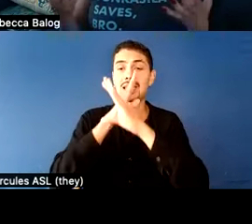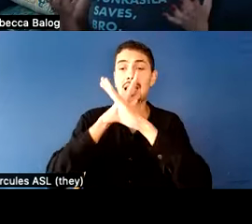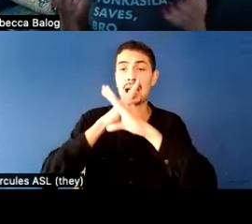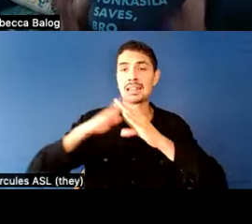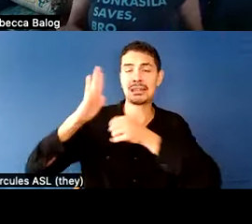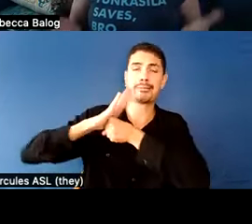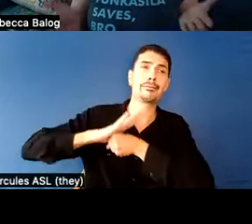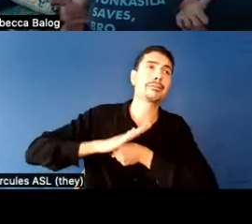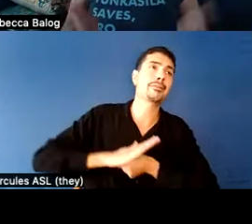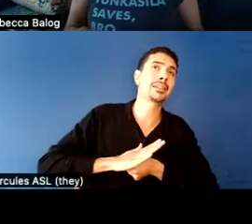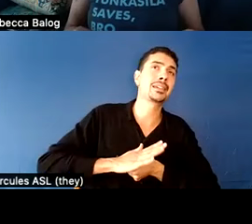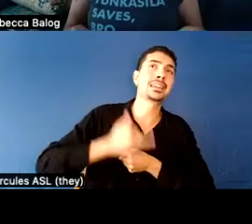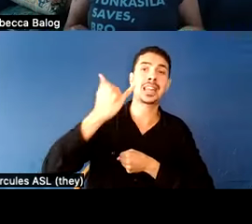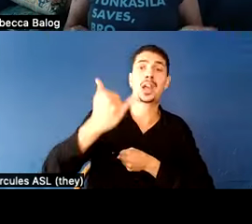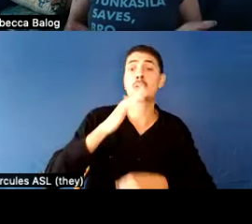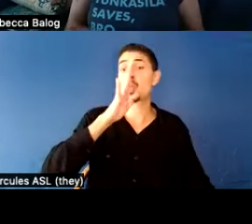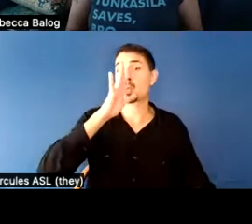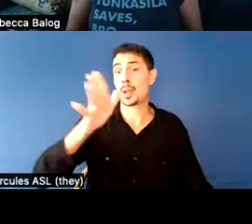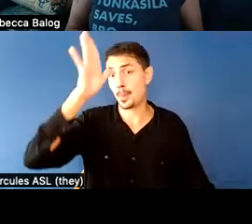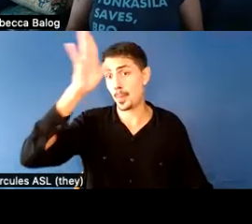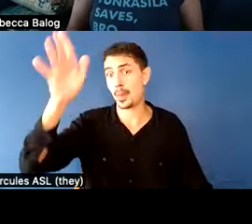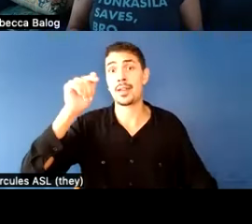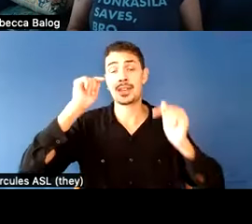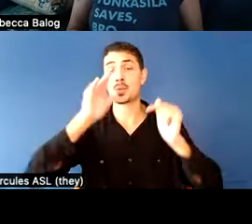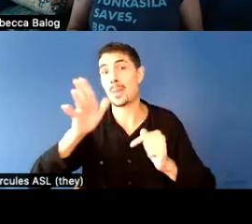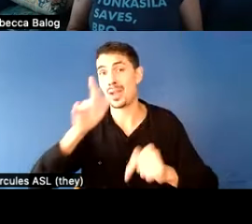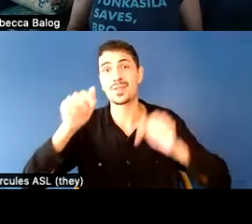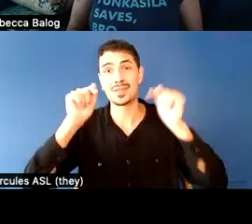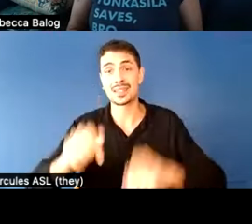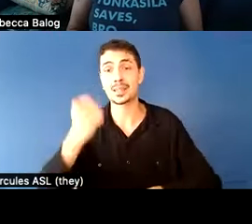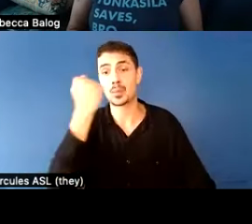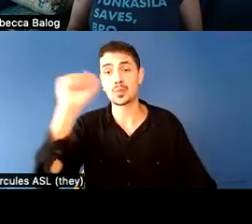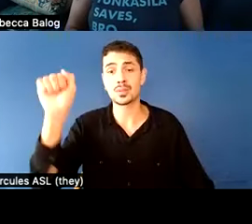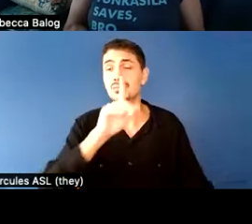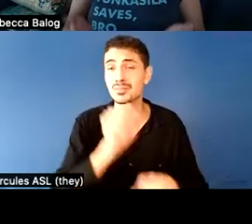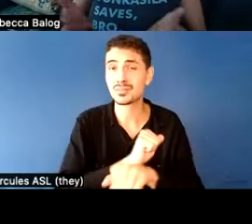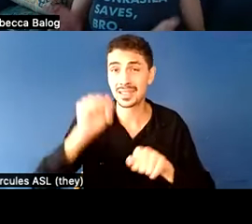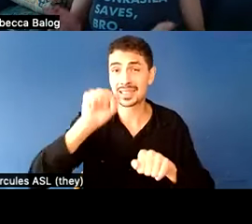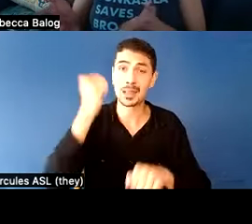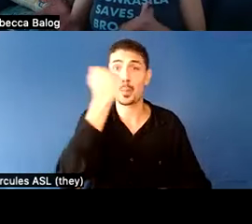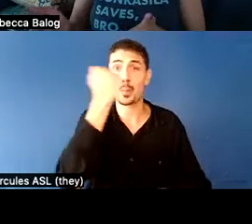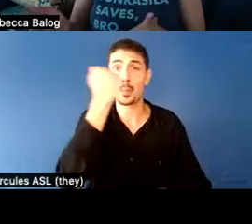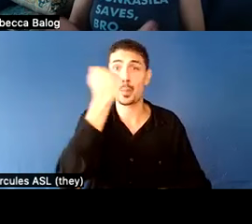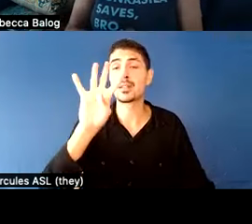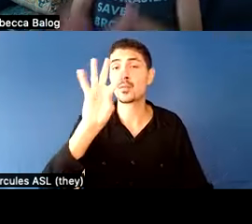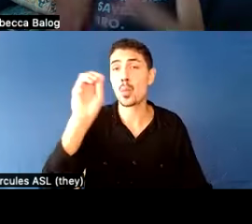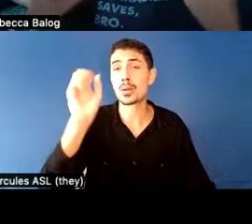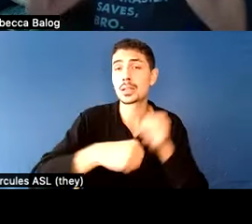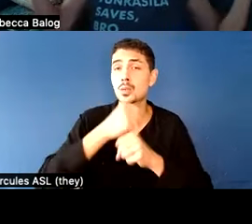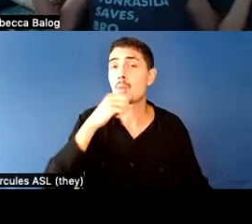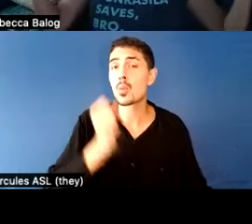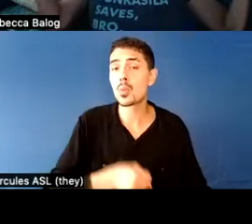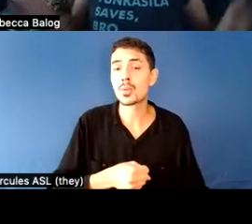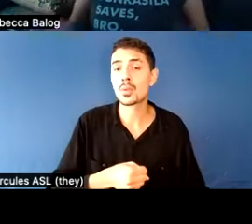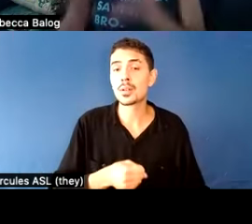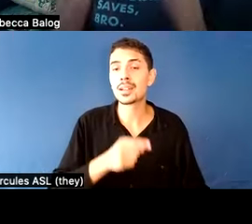place where the grandmothers of this movement, and this movement's only 40 years old, right? Our aunties and grandmothers invented